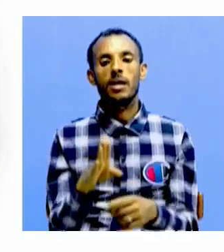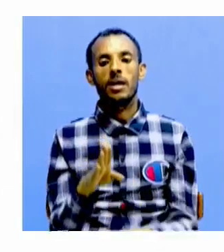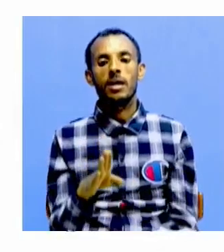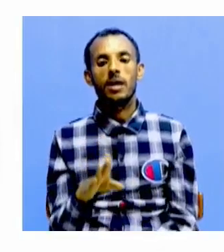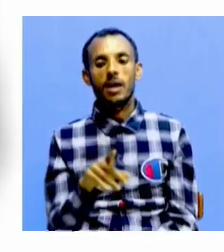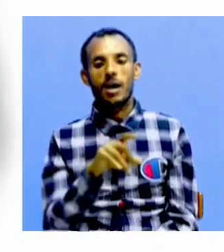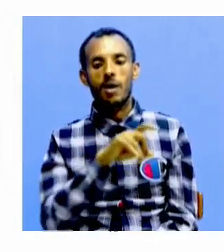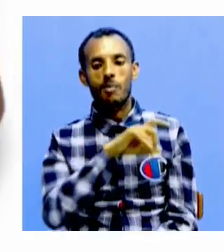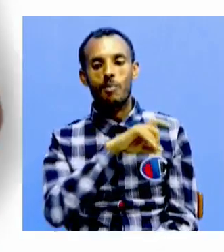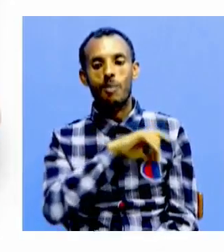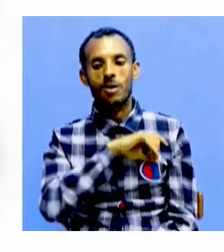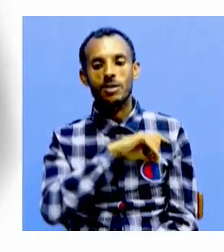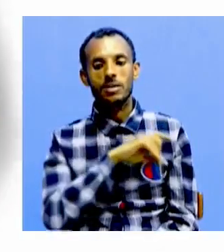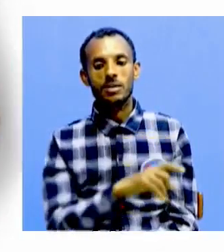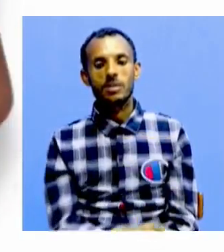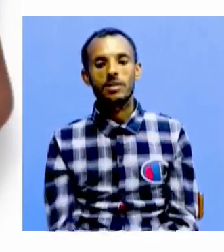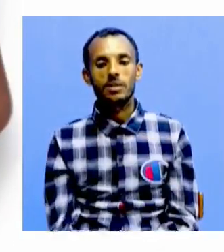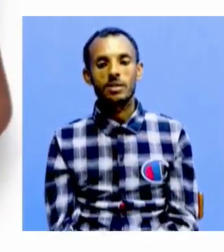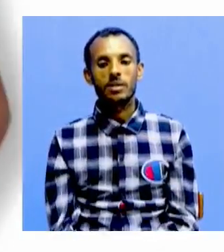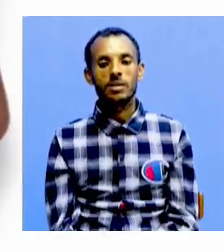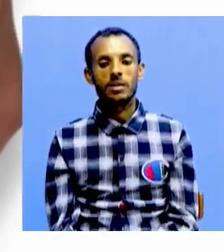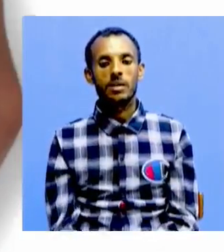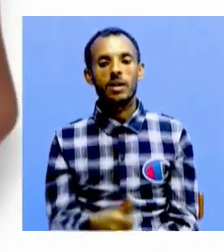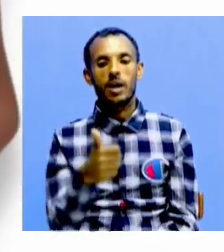a police,